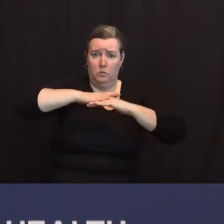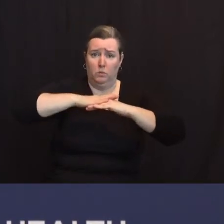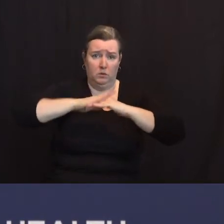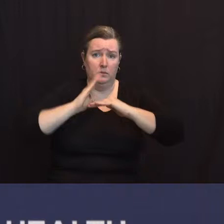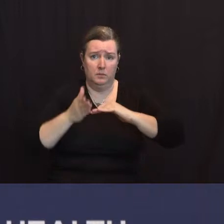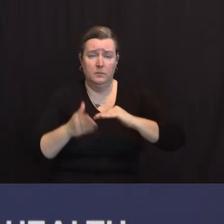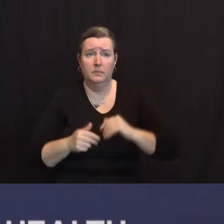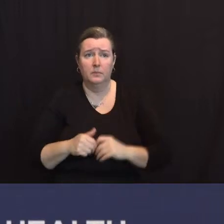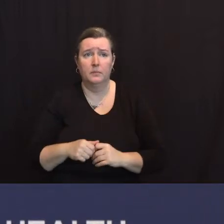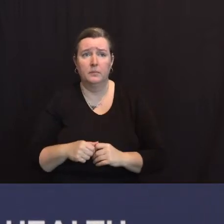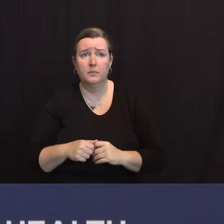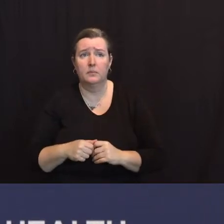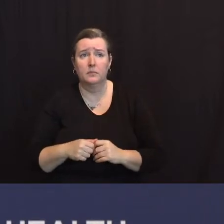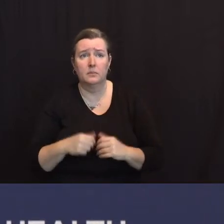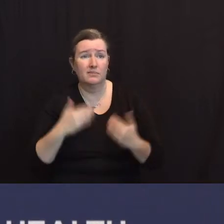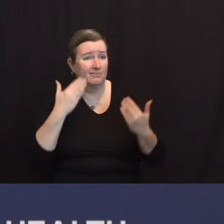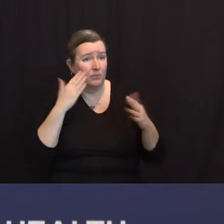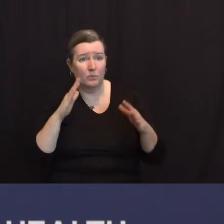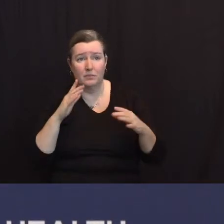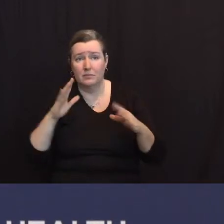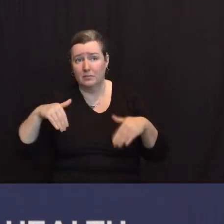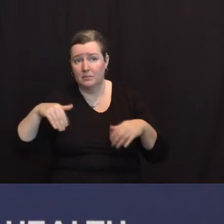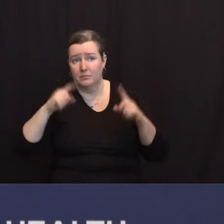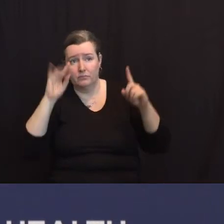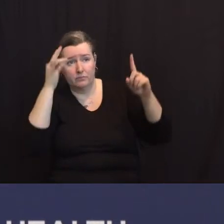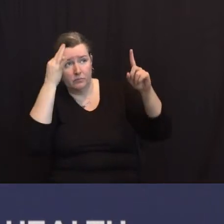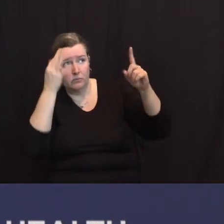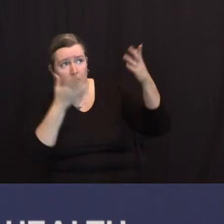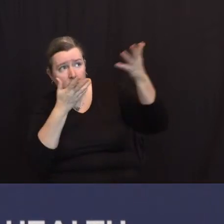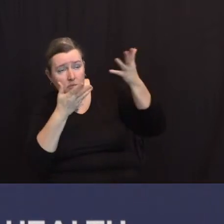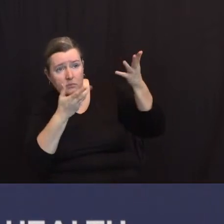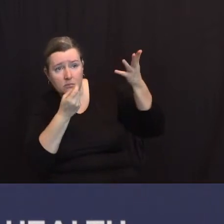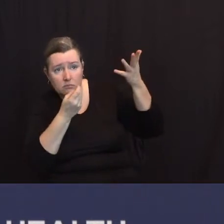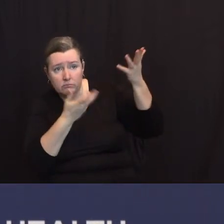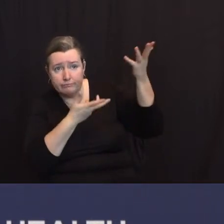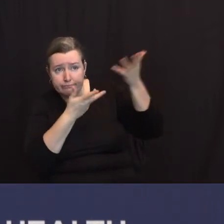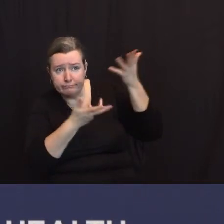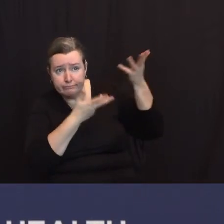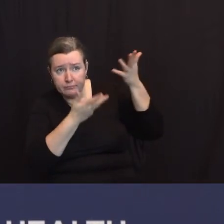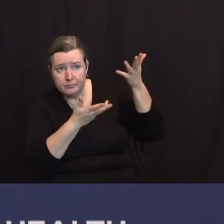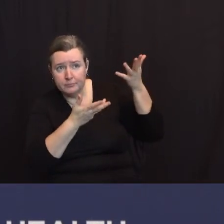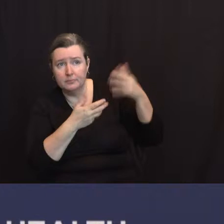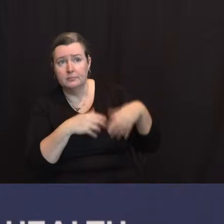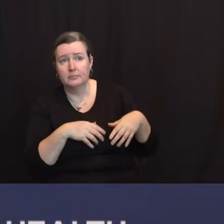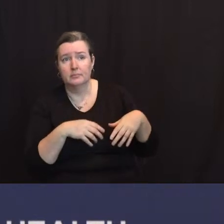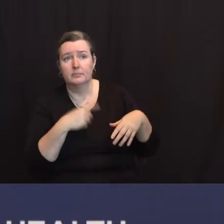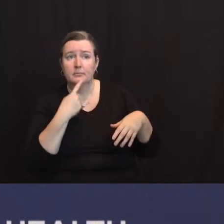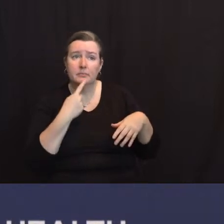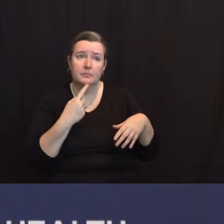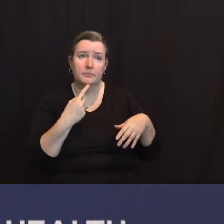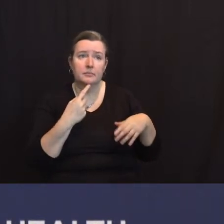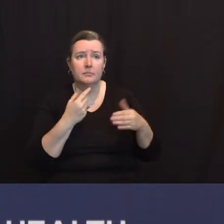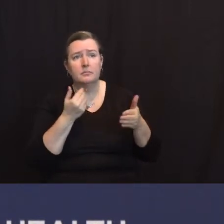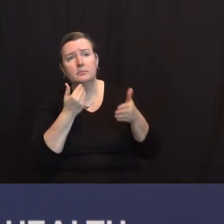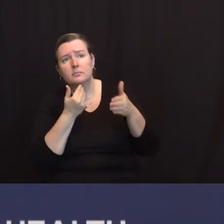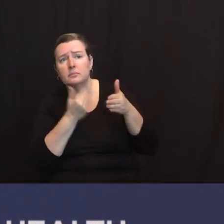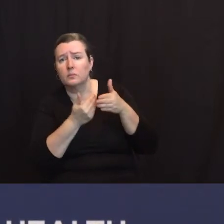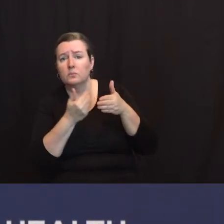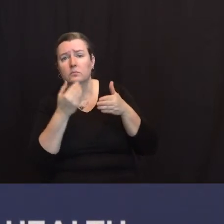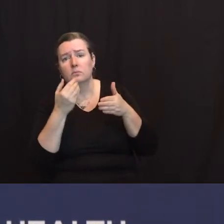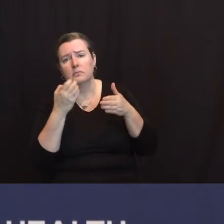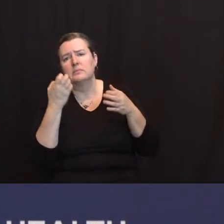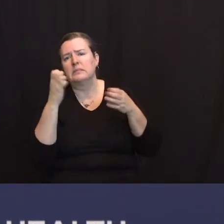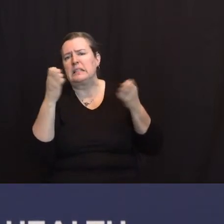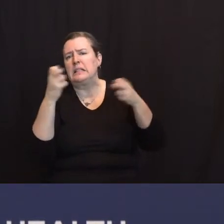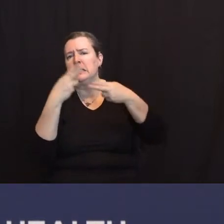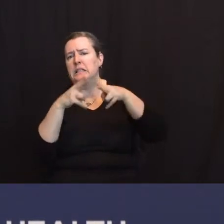the impression that we've gotten is crystal clear that plus or minus Easter, which is on April 4th, this is going to go up in a meaningful